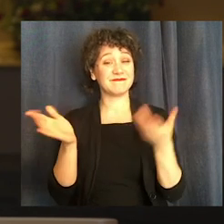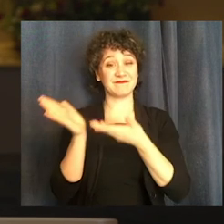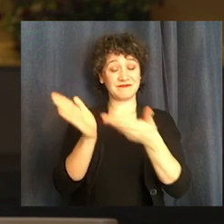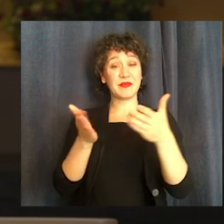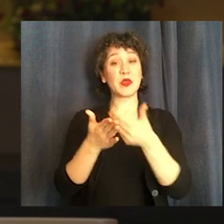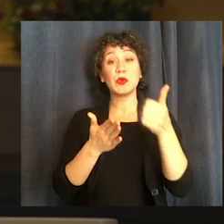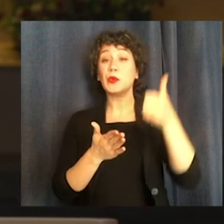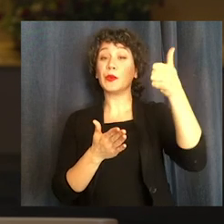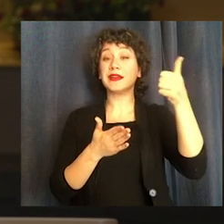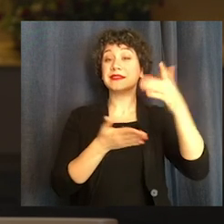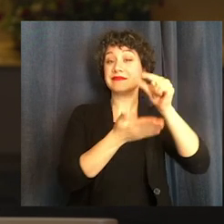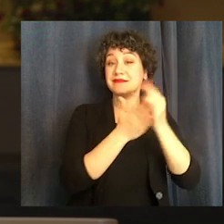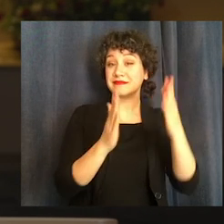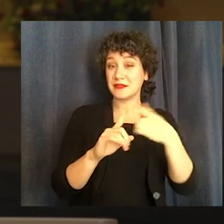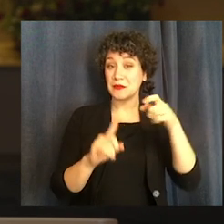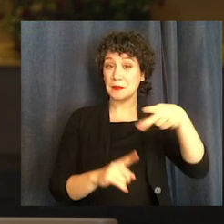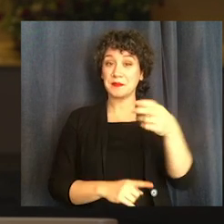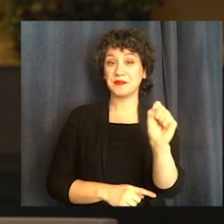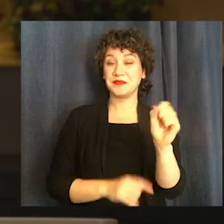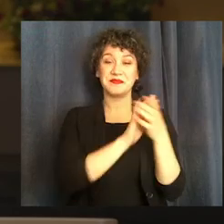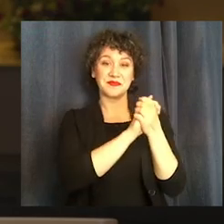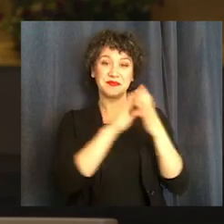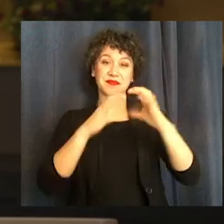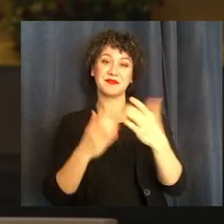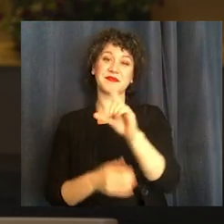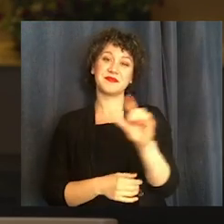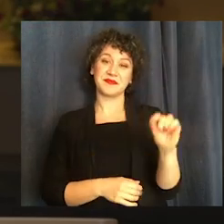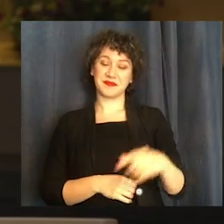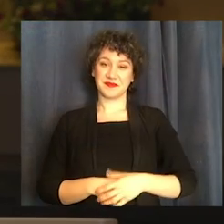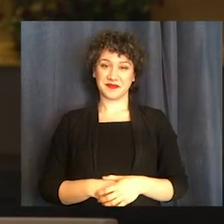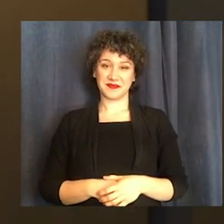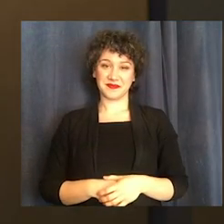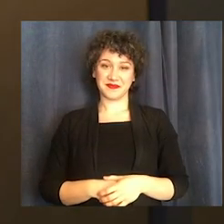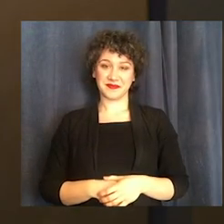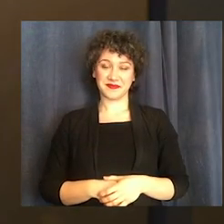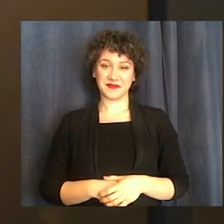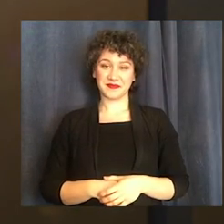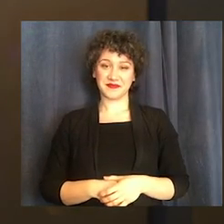you the newest alumni of Palmer High School. Congratulations, class of 2020.